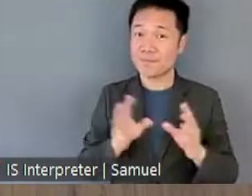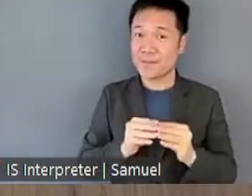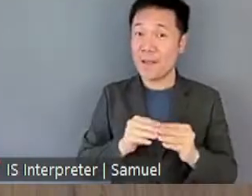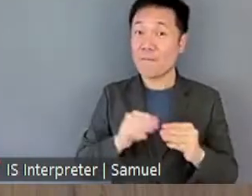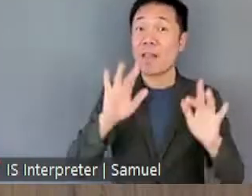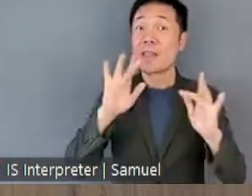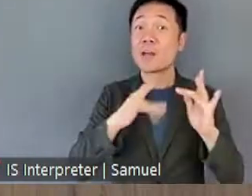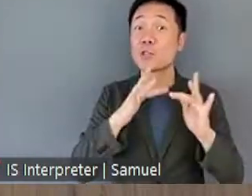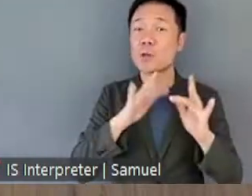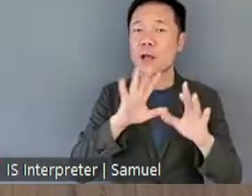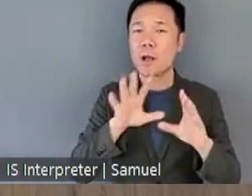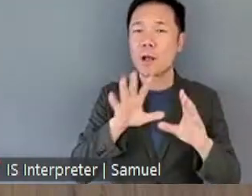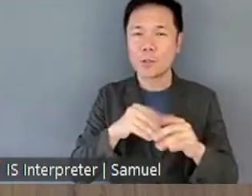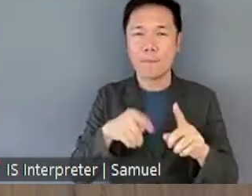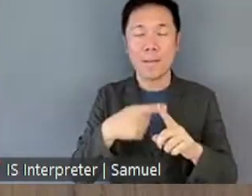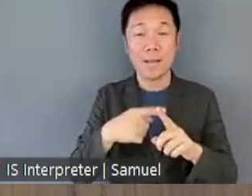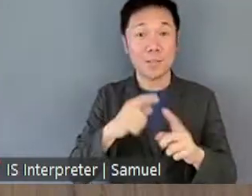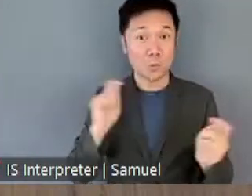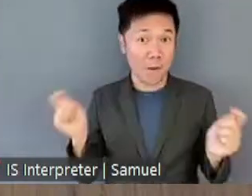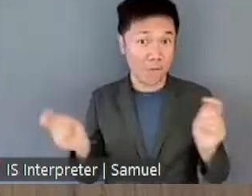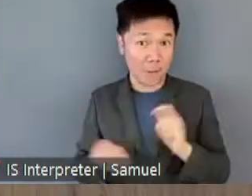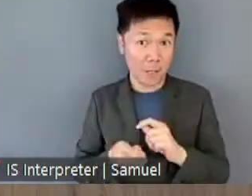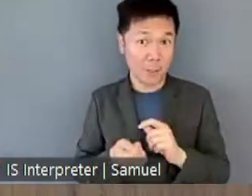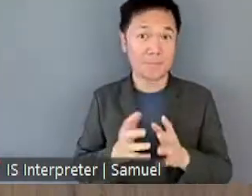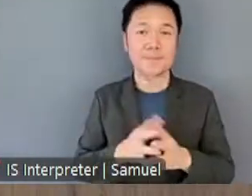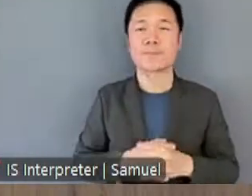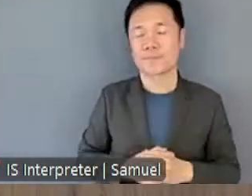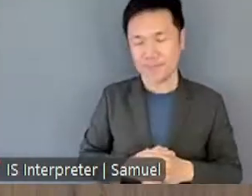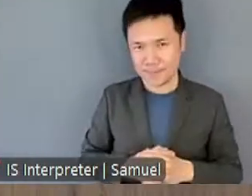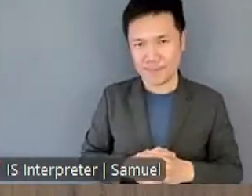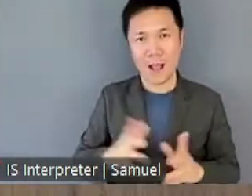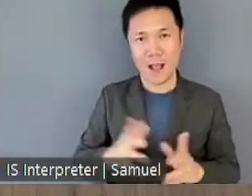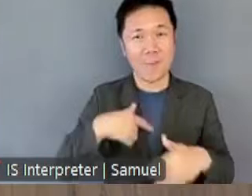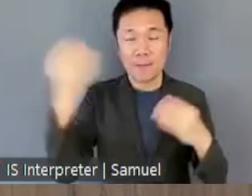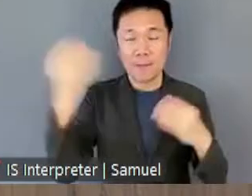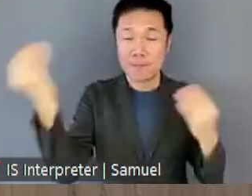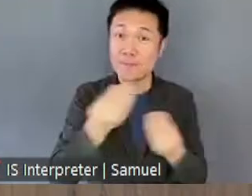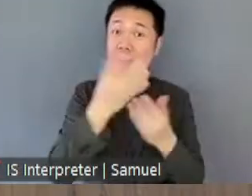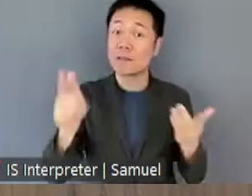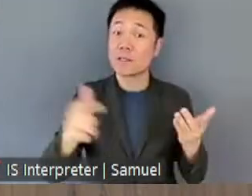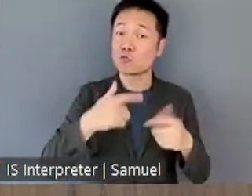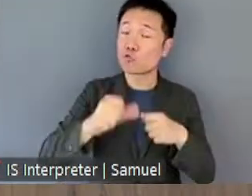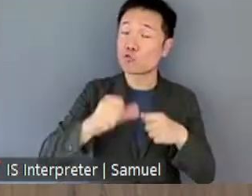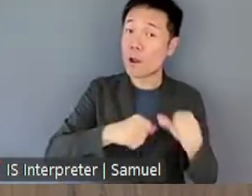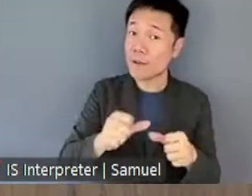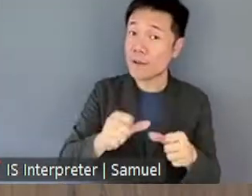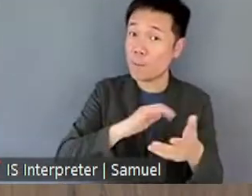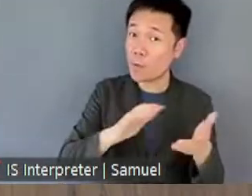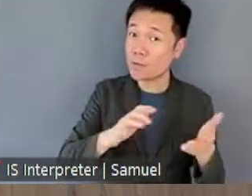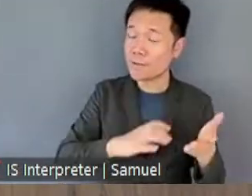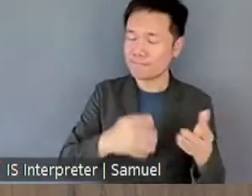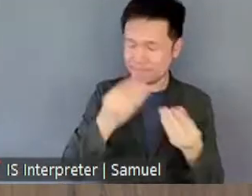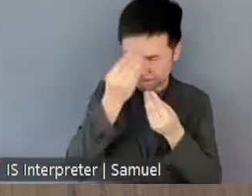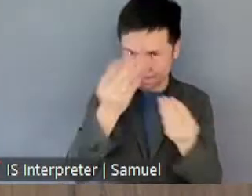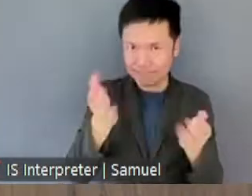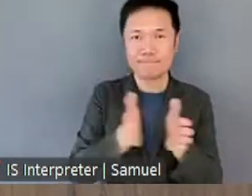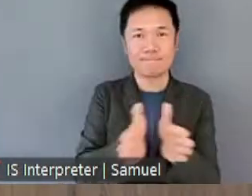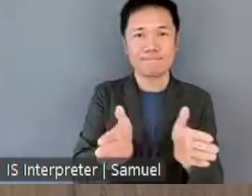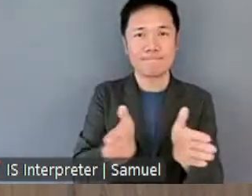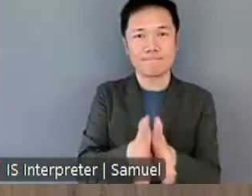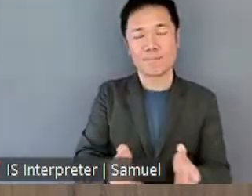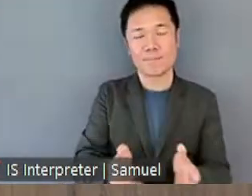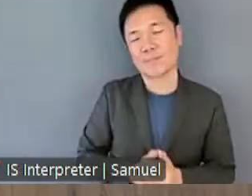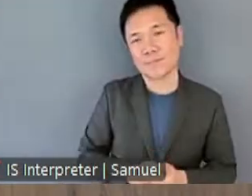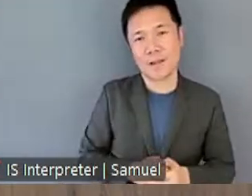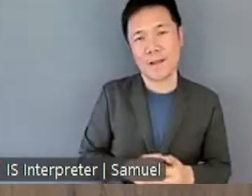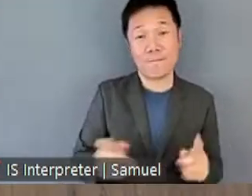Inclusion and Transformation, to provide you with information on the drafting process. At the outset, I would like to